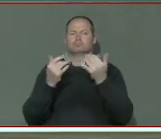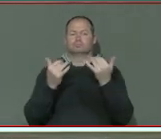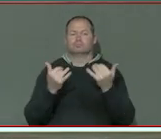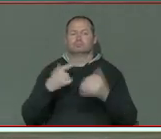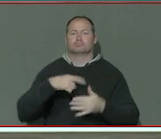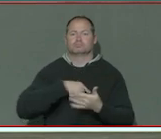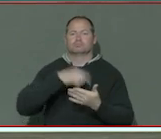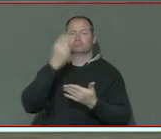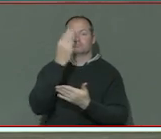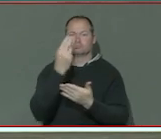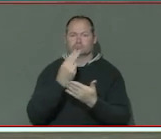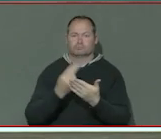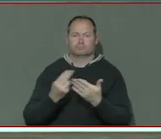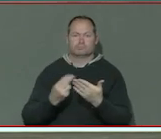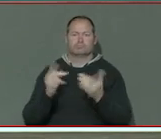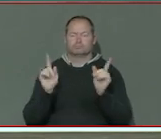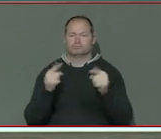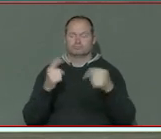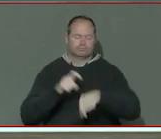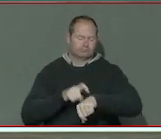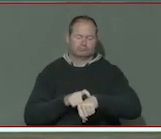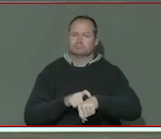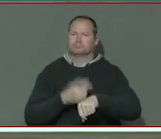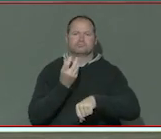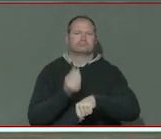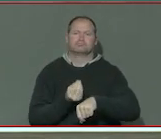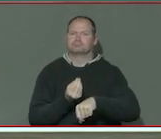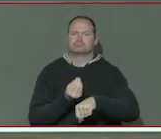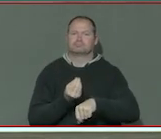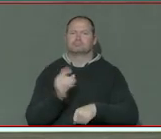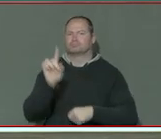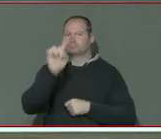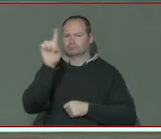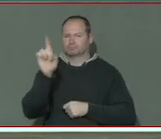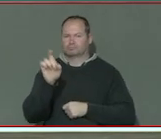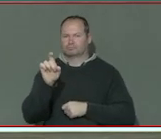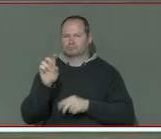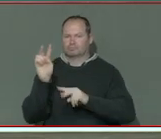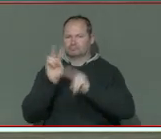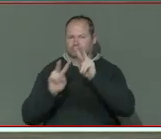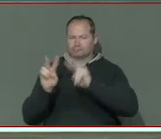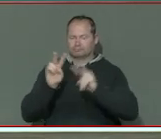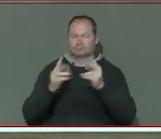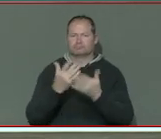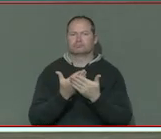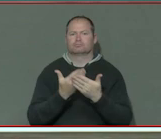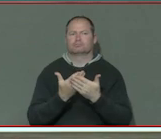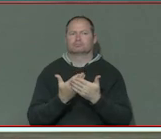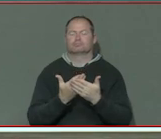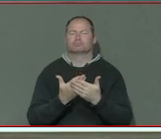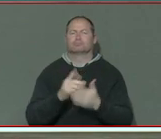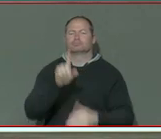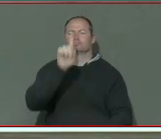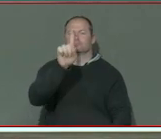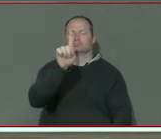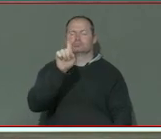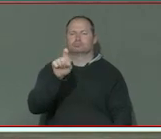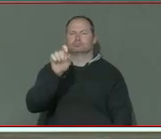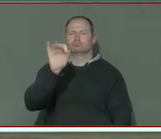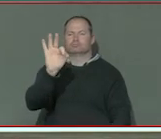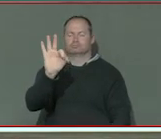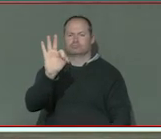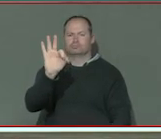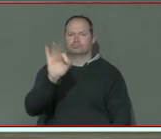up the age analysis, but we can look at the question. That is the 1.3, where they say